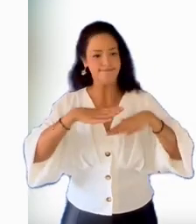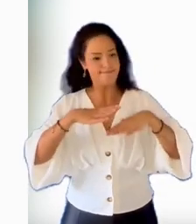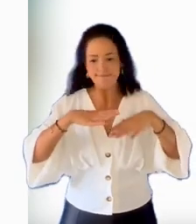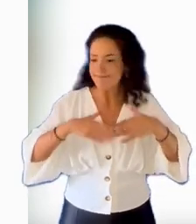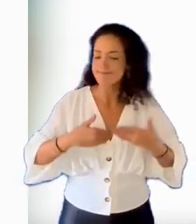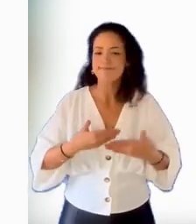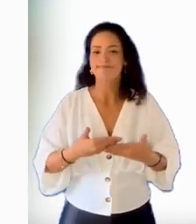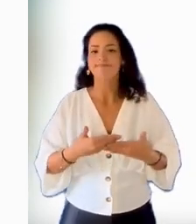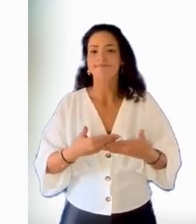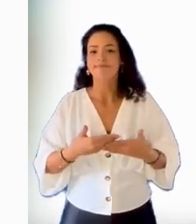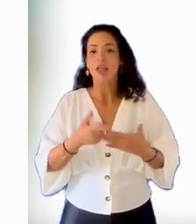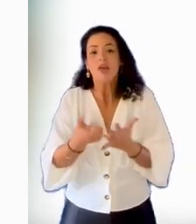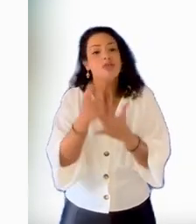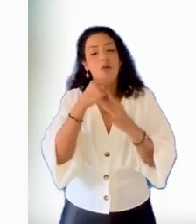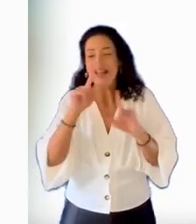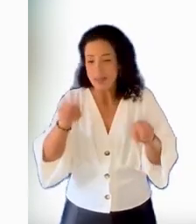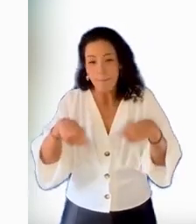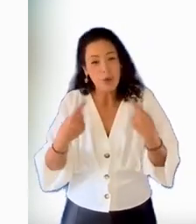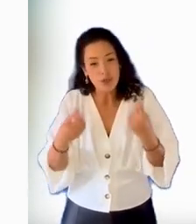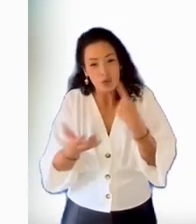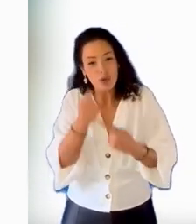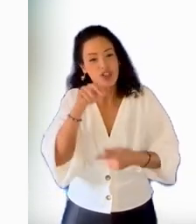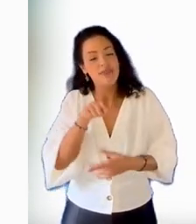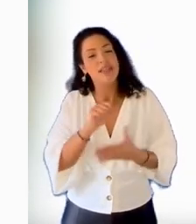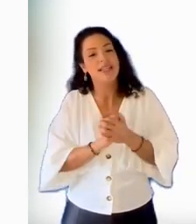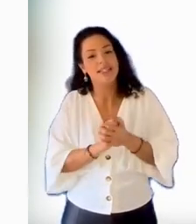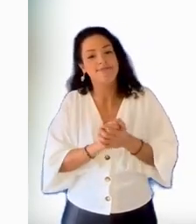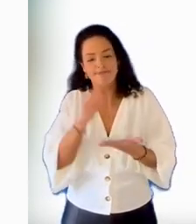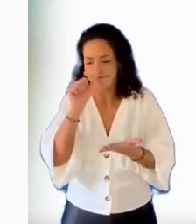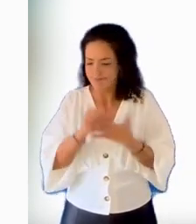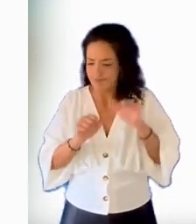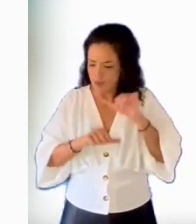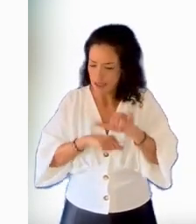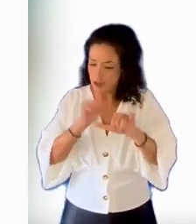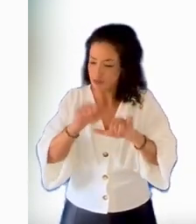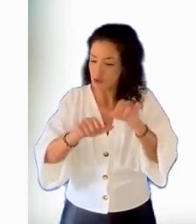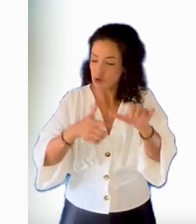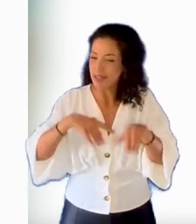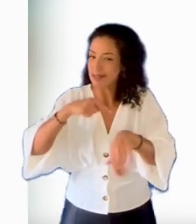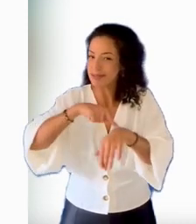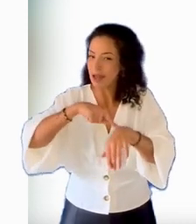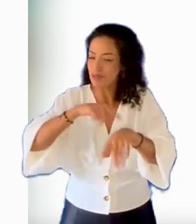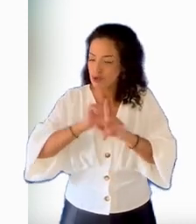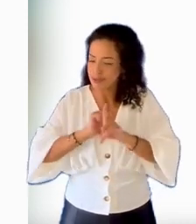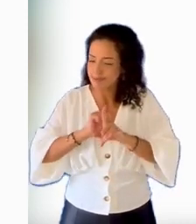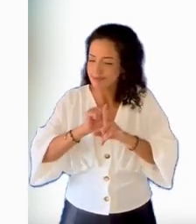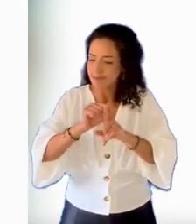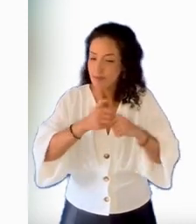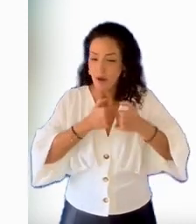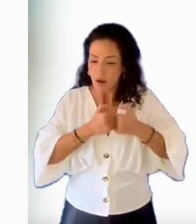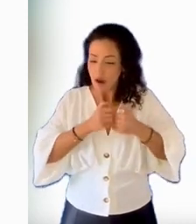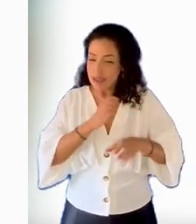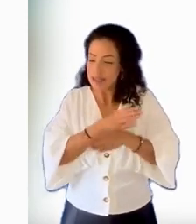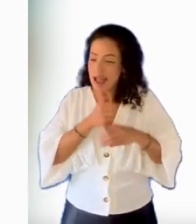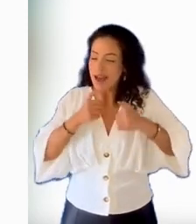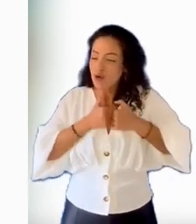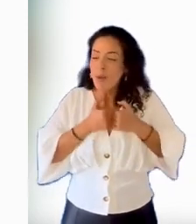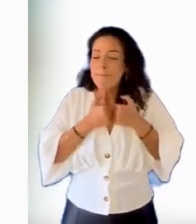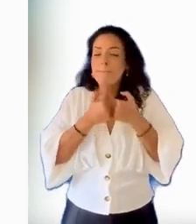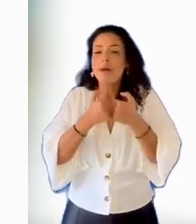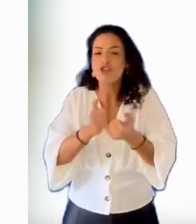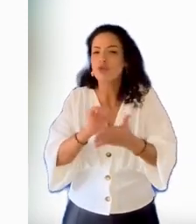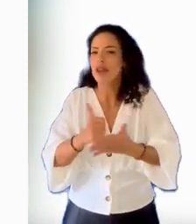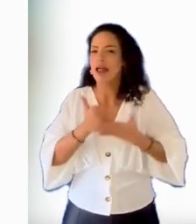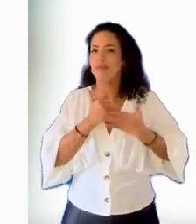non-judgment, perfection is also impossible. The right approach will take time to cultivate, but kindness and compassion will catch us if we misstep